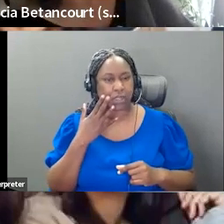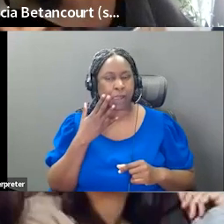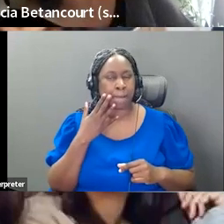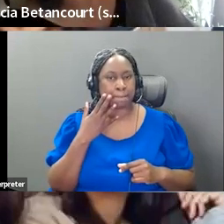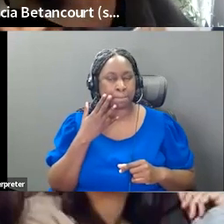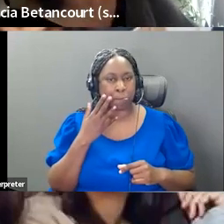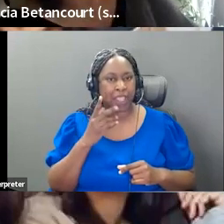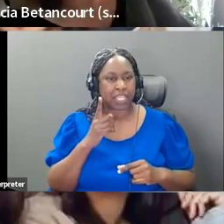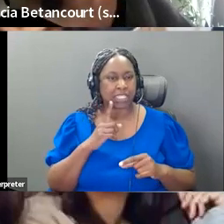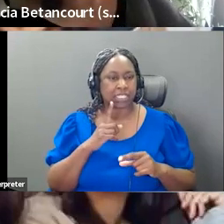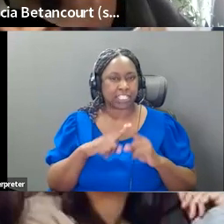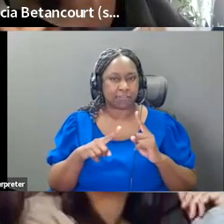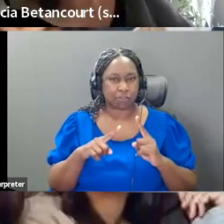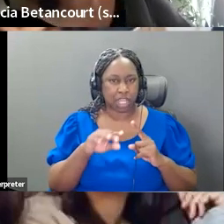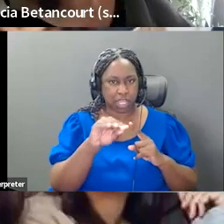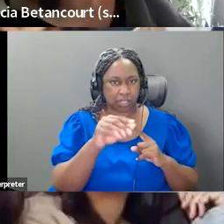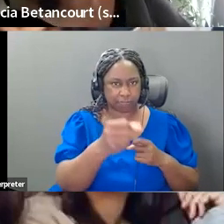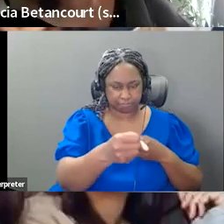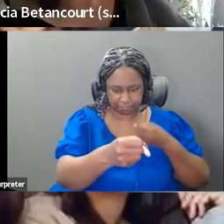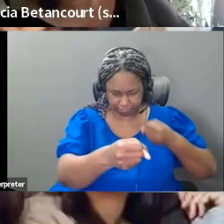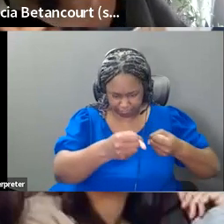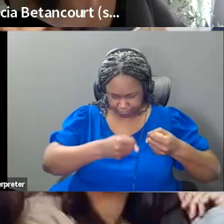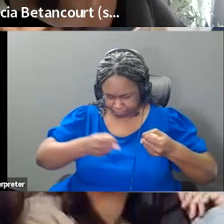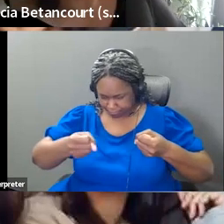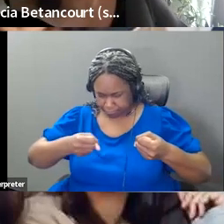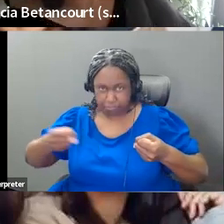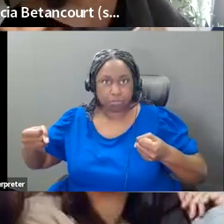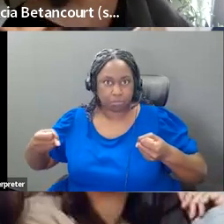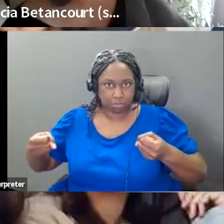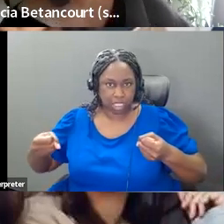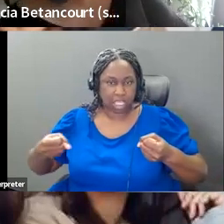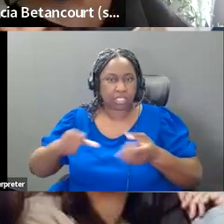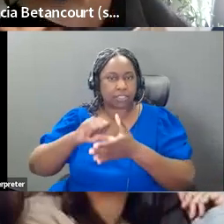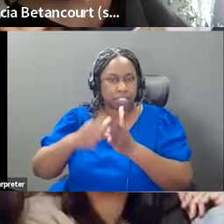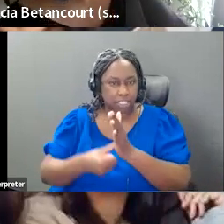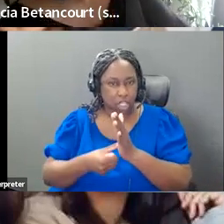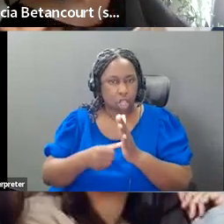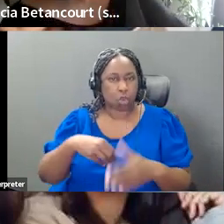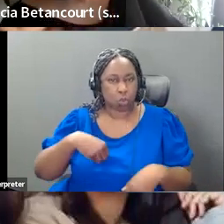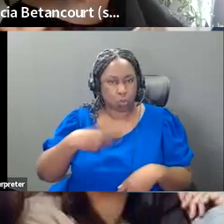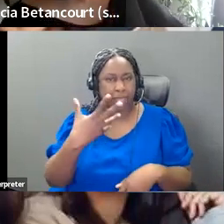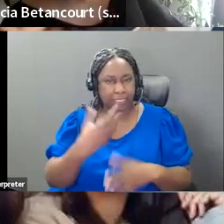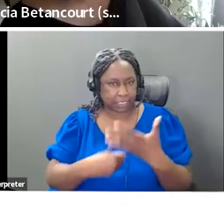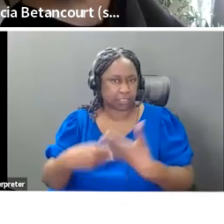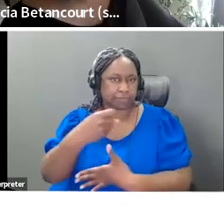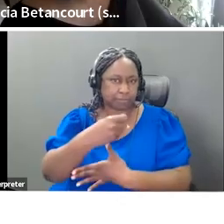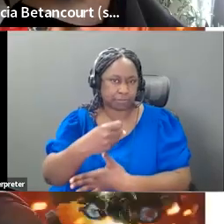different compositions, it really perpetuates this centering of whiteness.